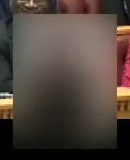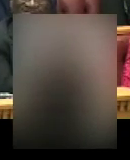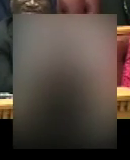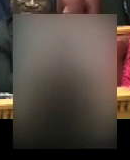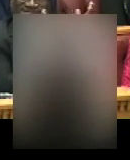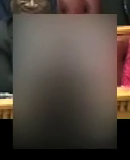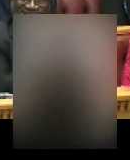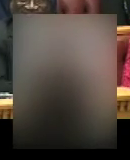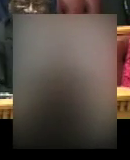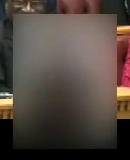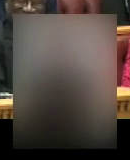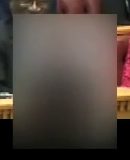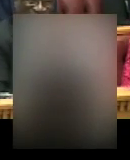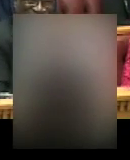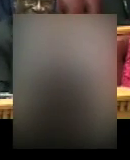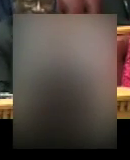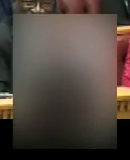and you have been better than that.